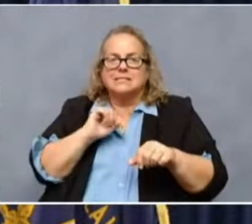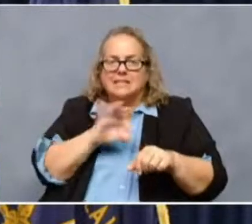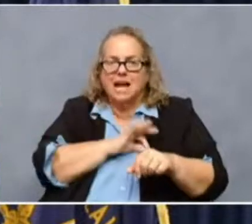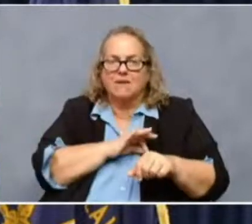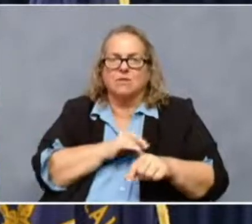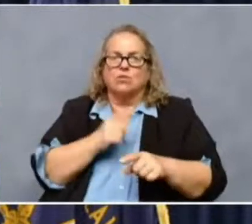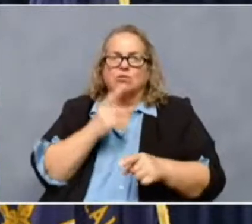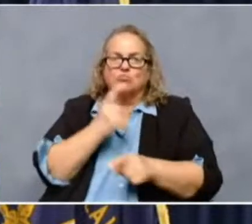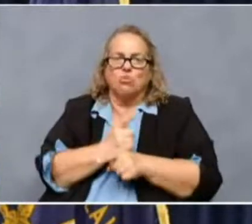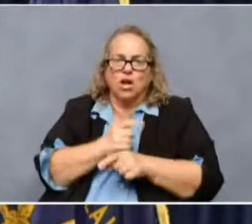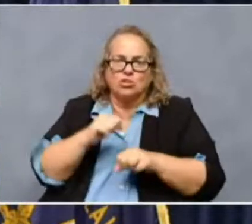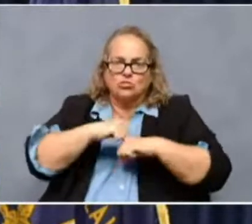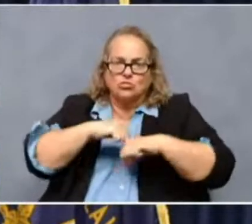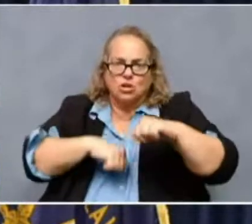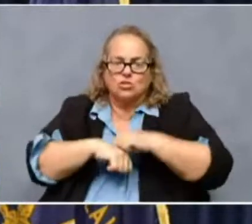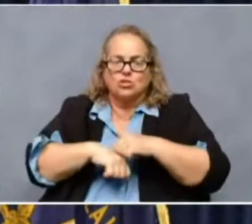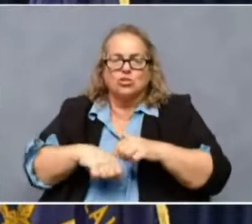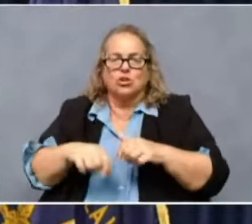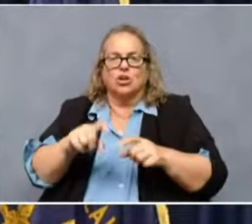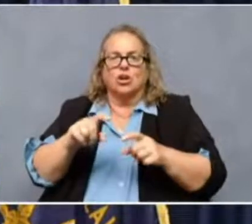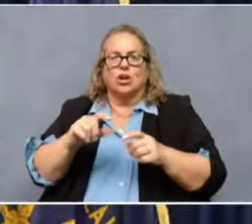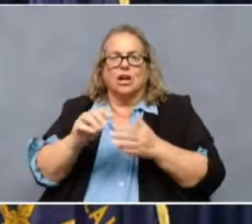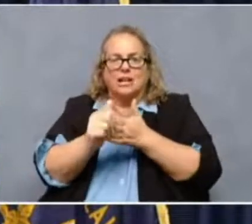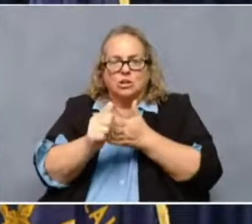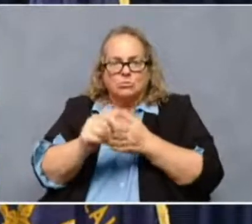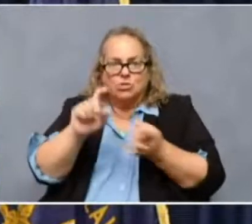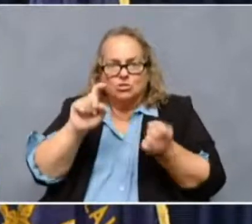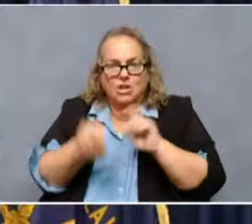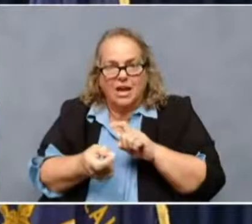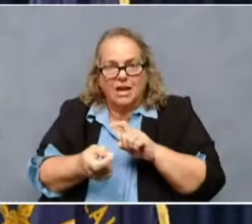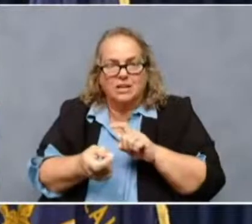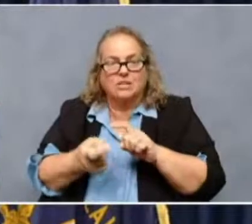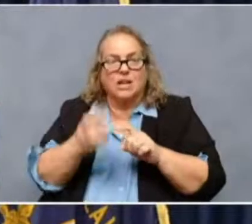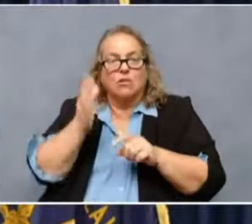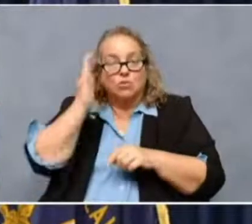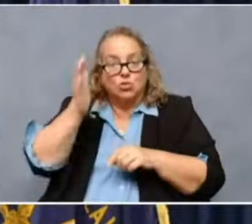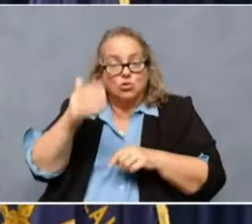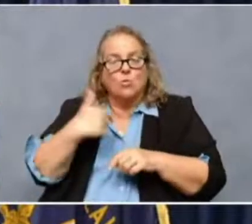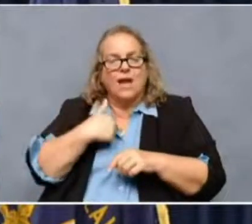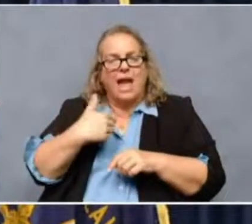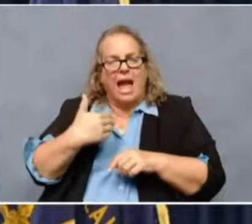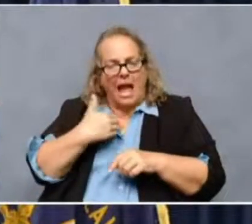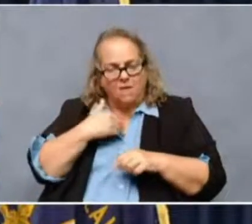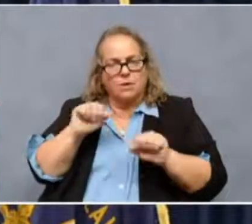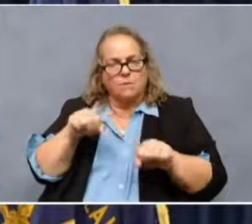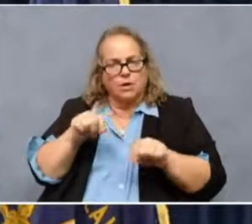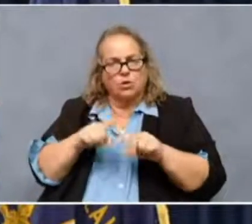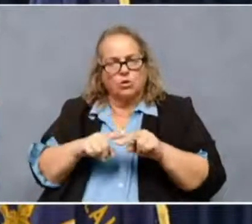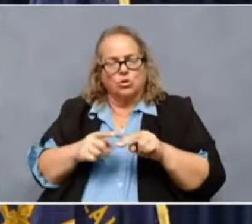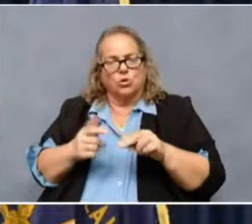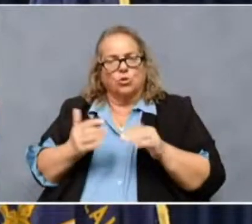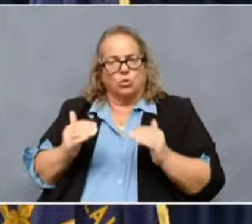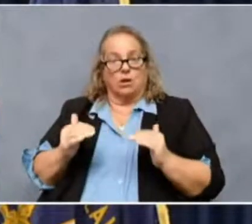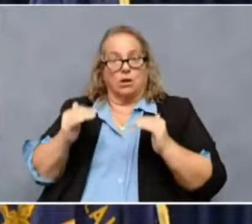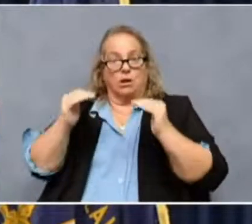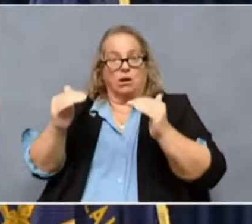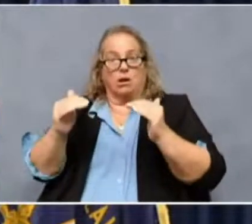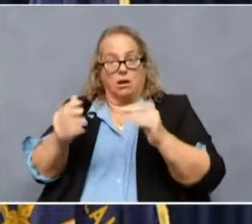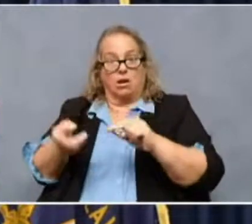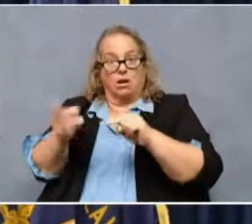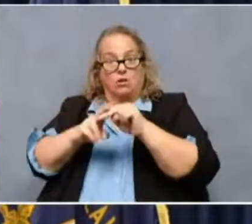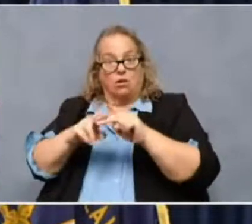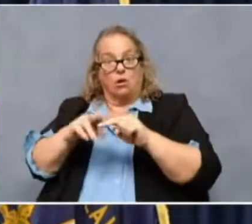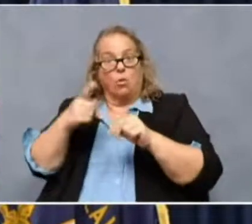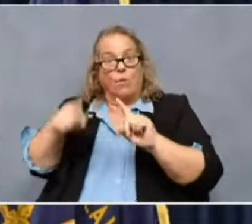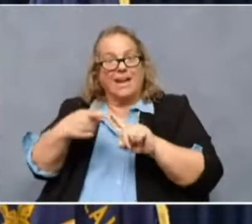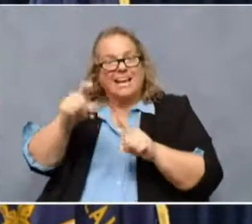leadership change around it. That in the future, we have the ability to augment up when necessary in emergency situations. And